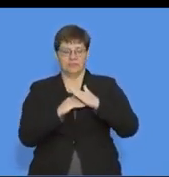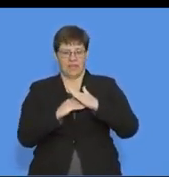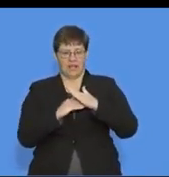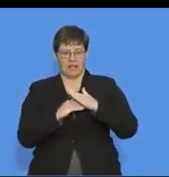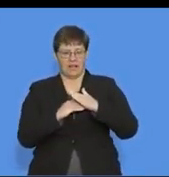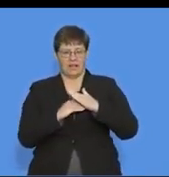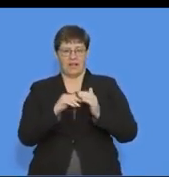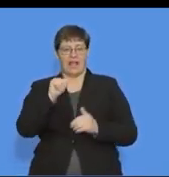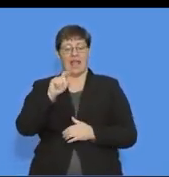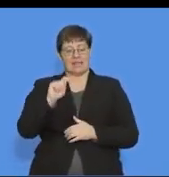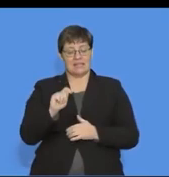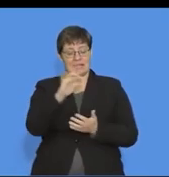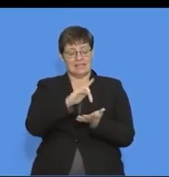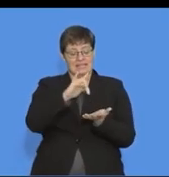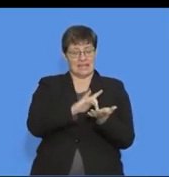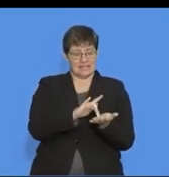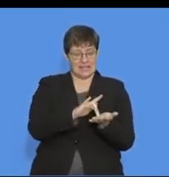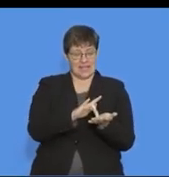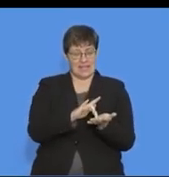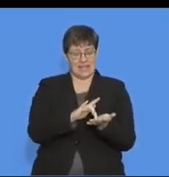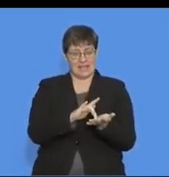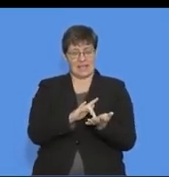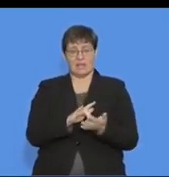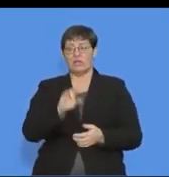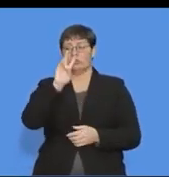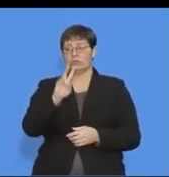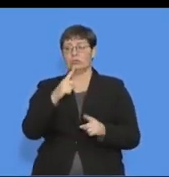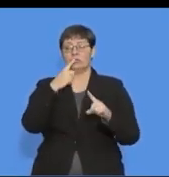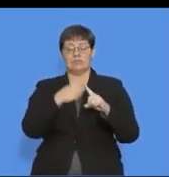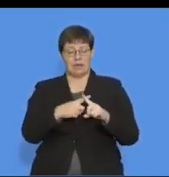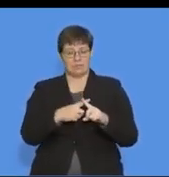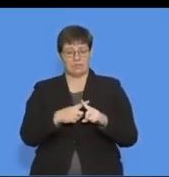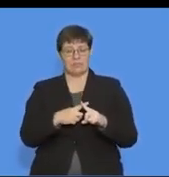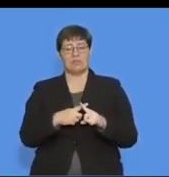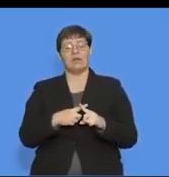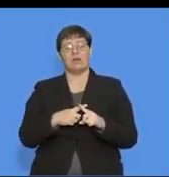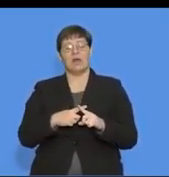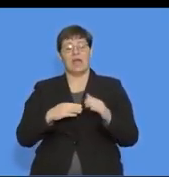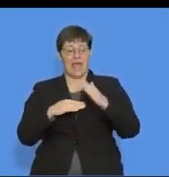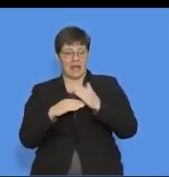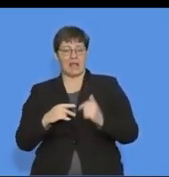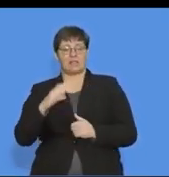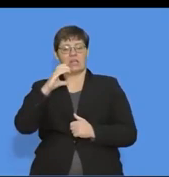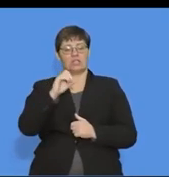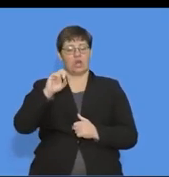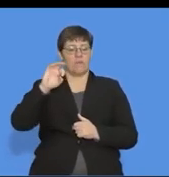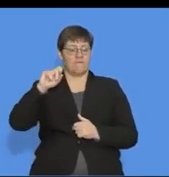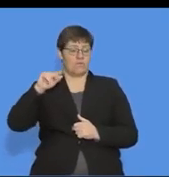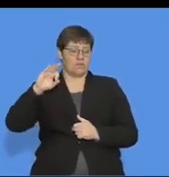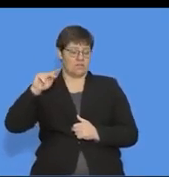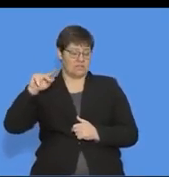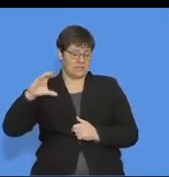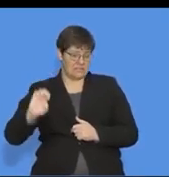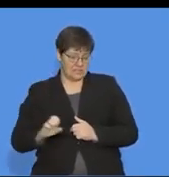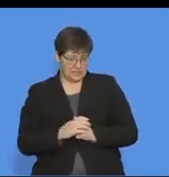at center 2 times angle at circumference, right? I know you guys can complete